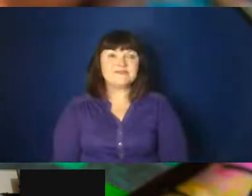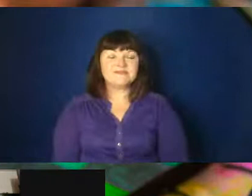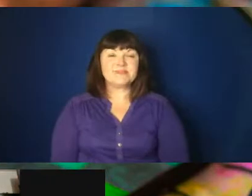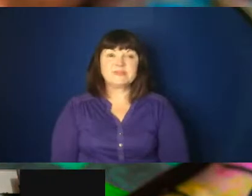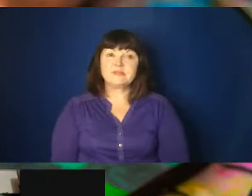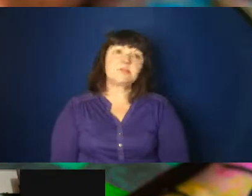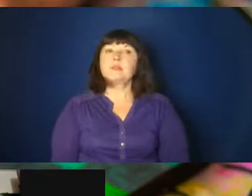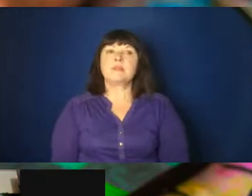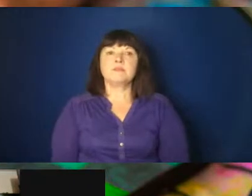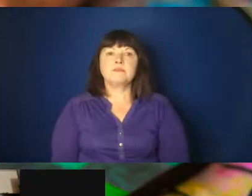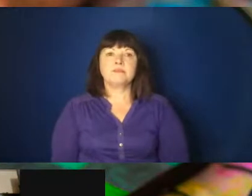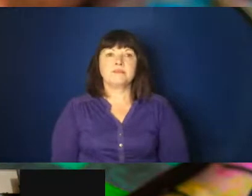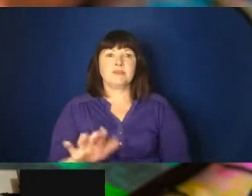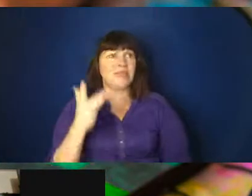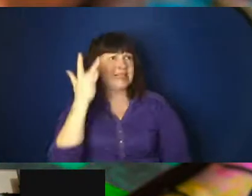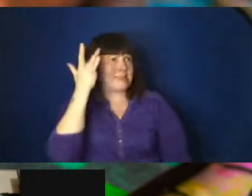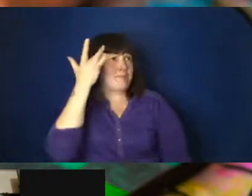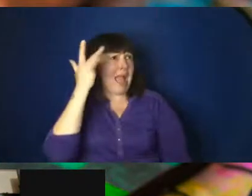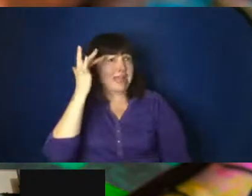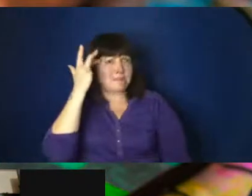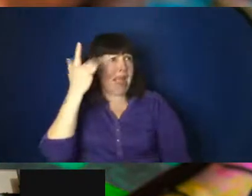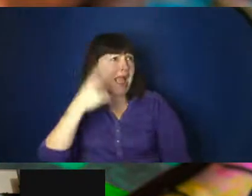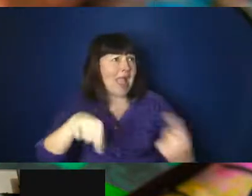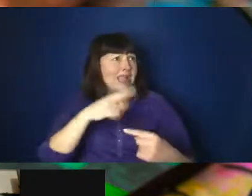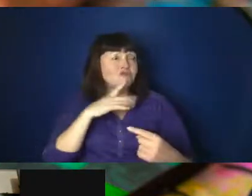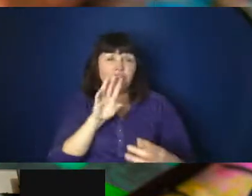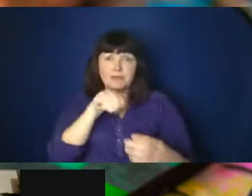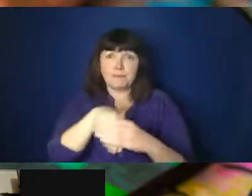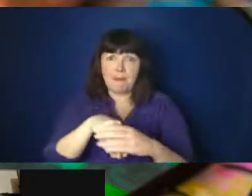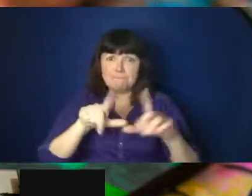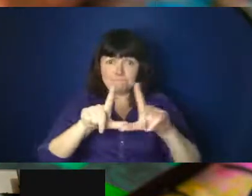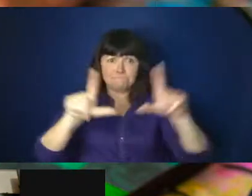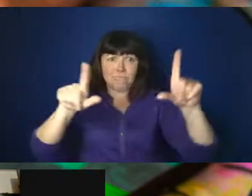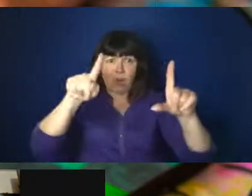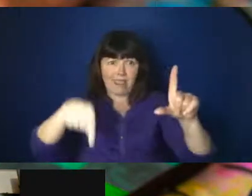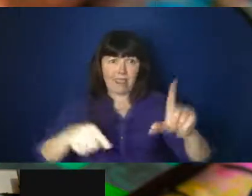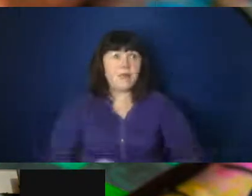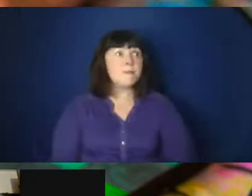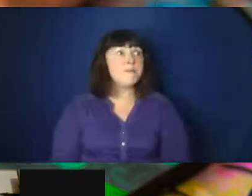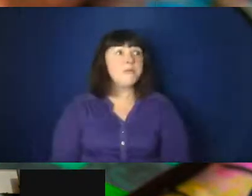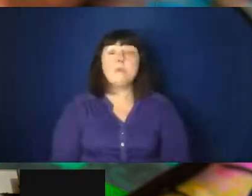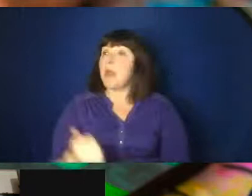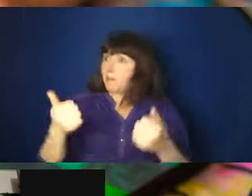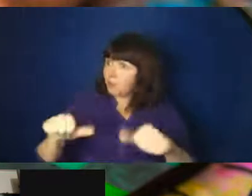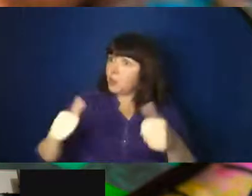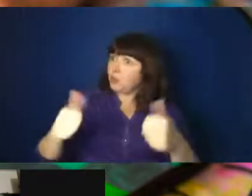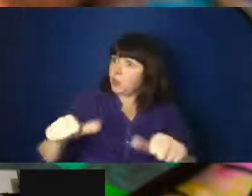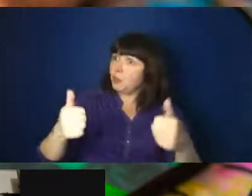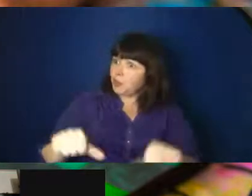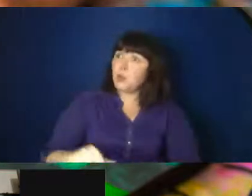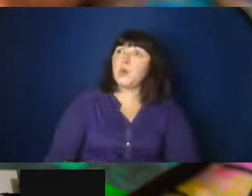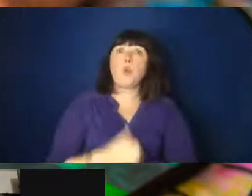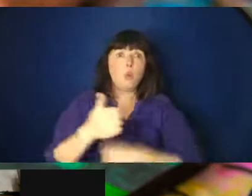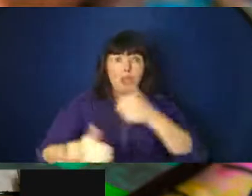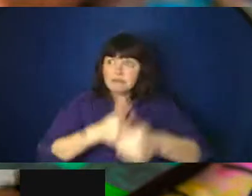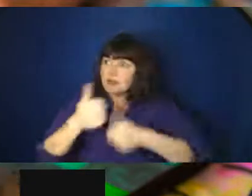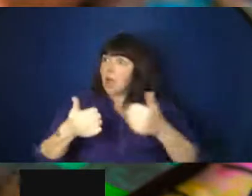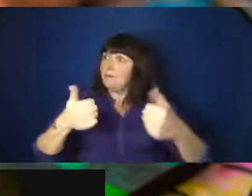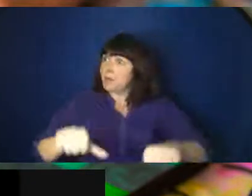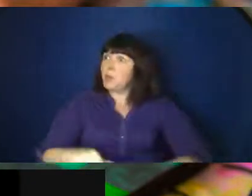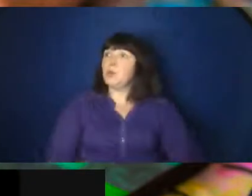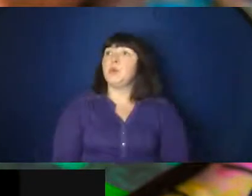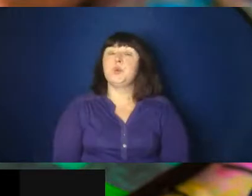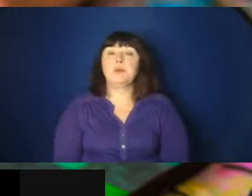This is mad. This is bloody mad trying to get on here, you know? But it's you okay. You did it, though. Fine. Well done. You did